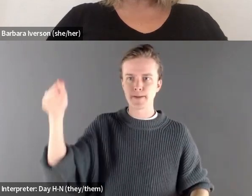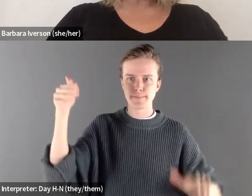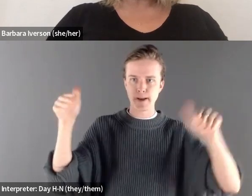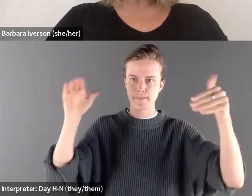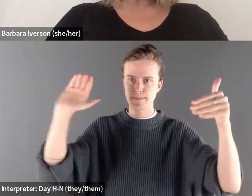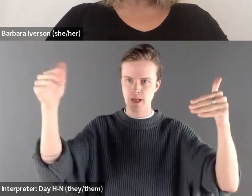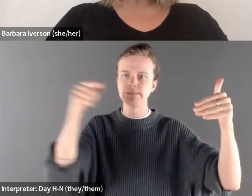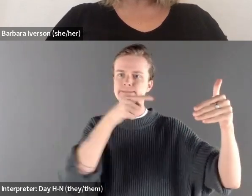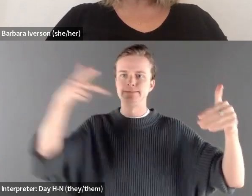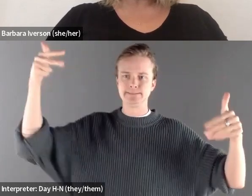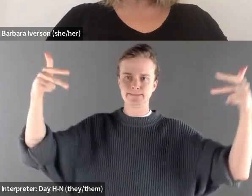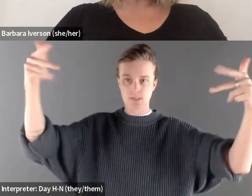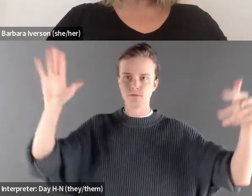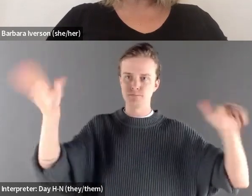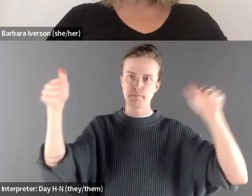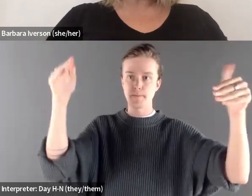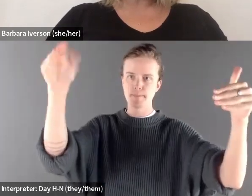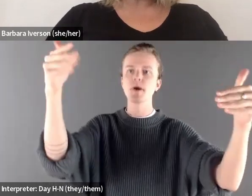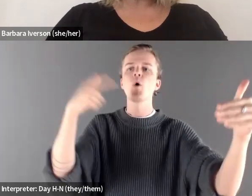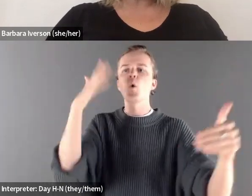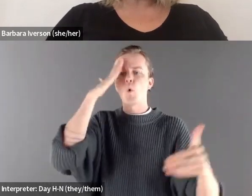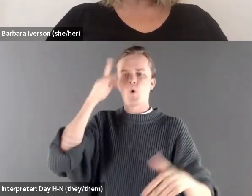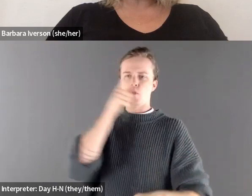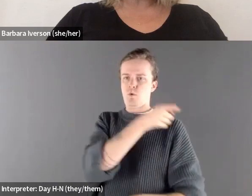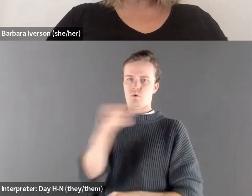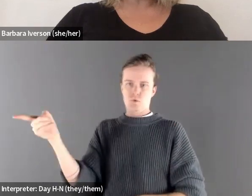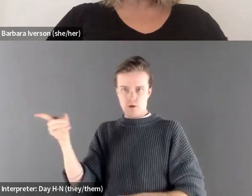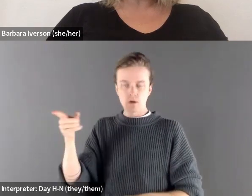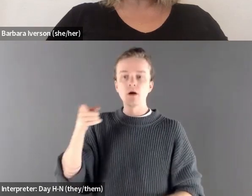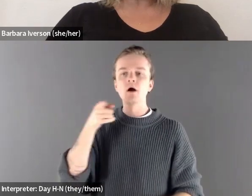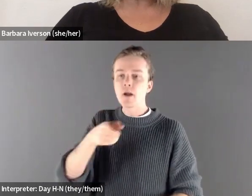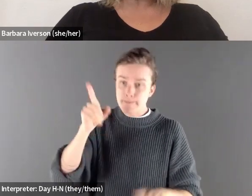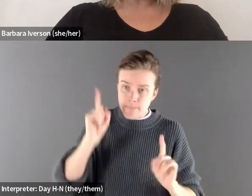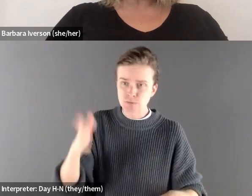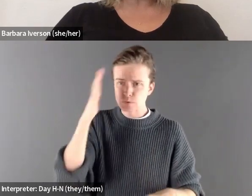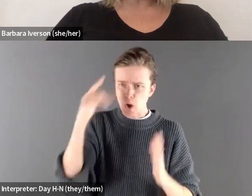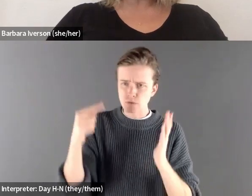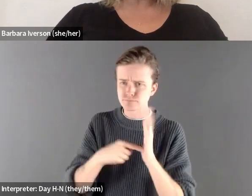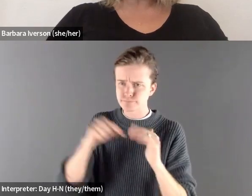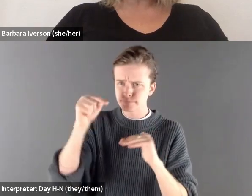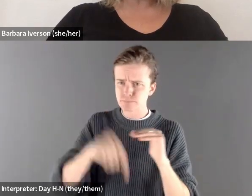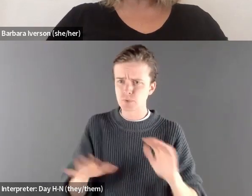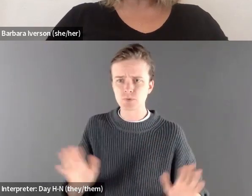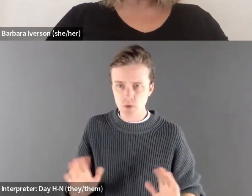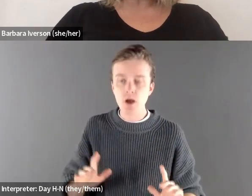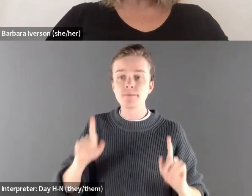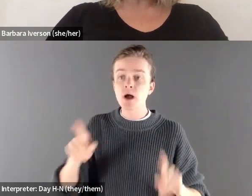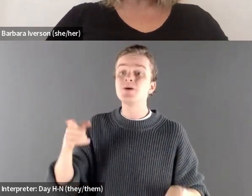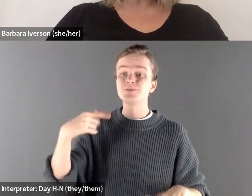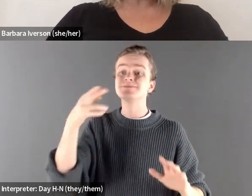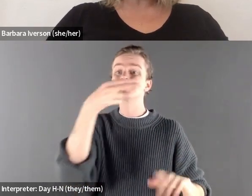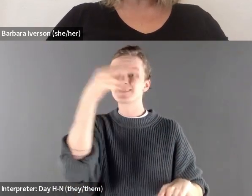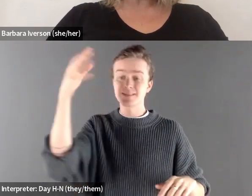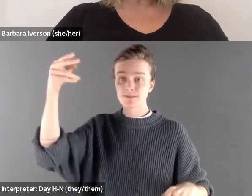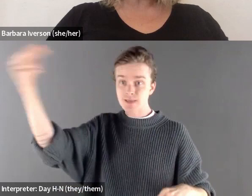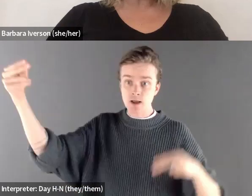process of actually tagging these cameras, you're also being given hints and clues about, why these systems are problematic in cases in which it has